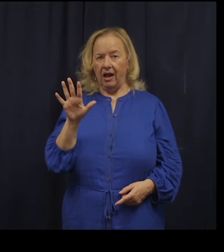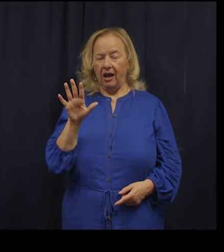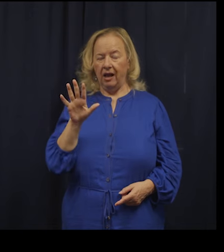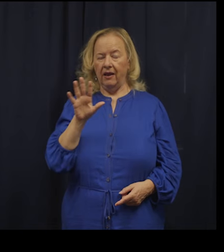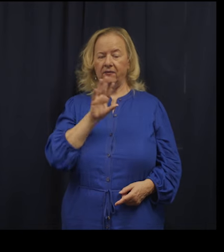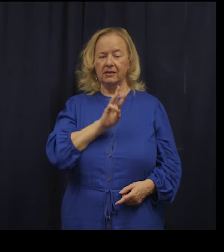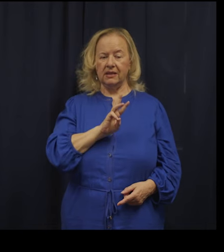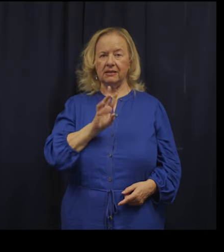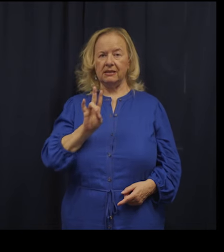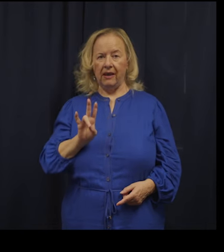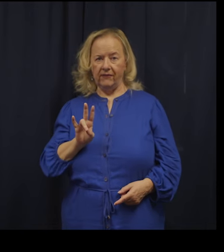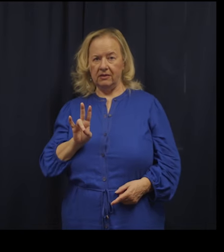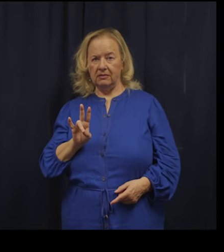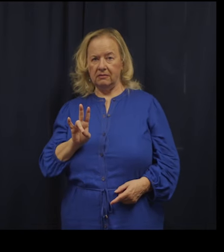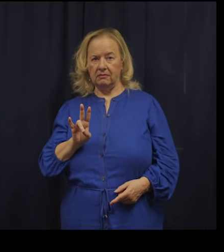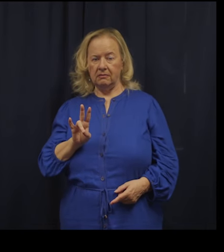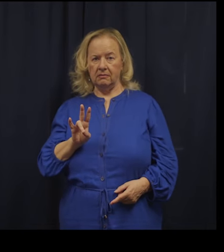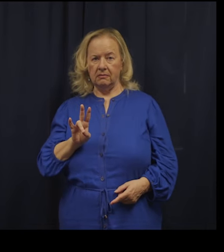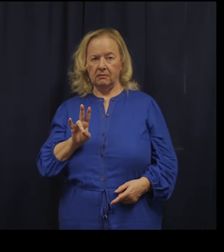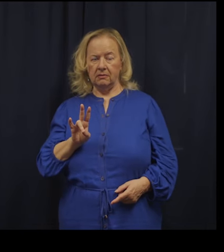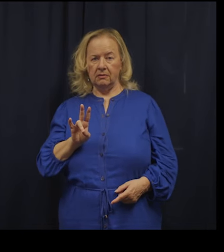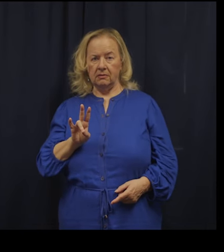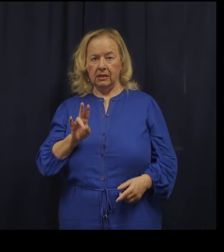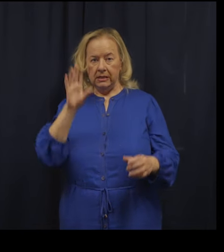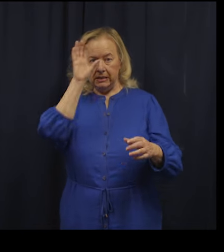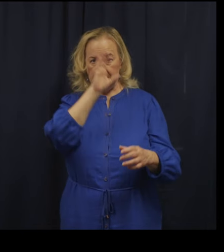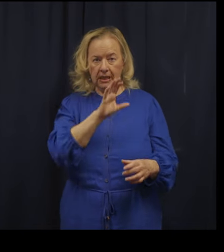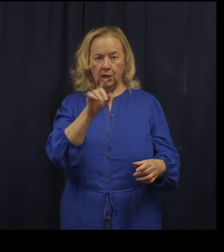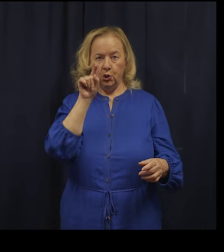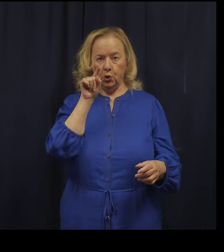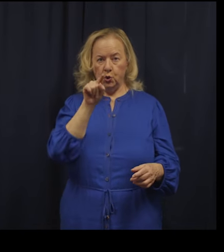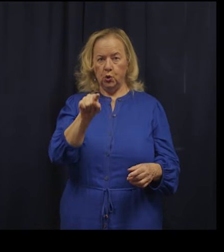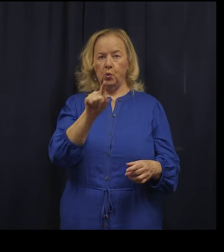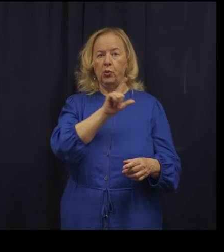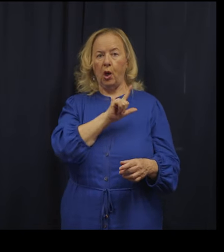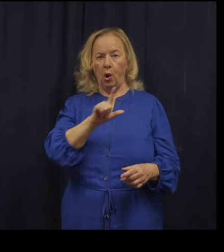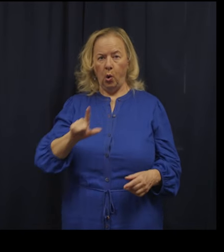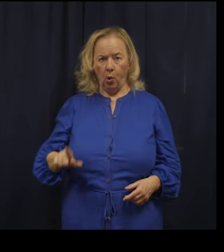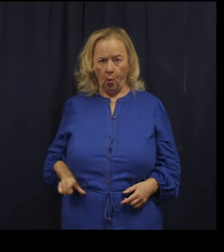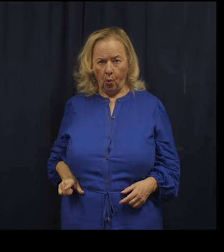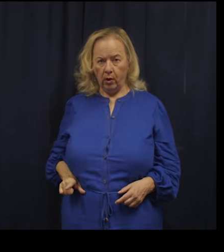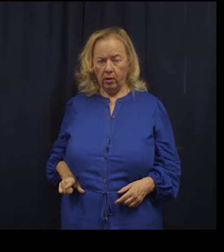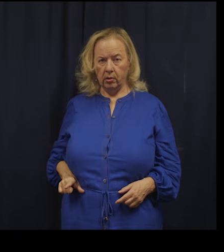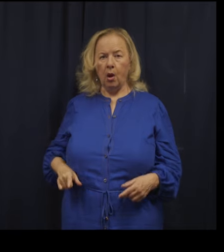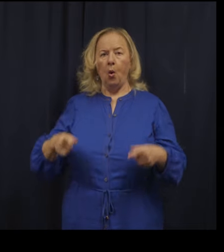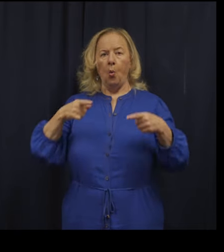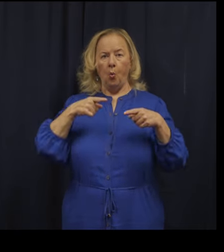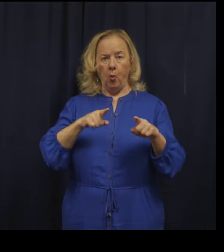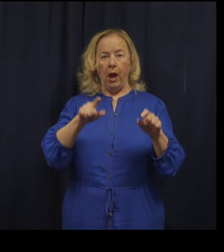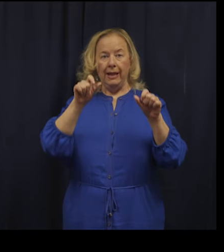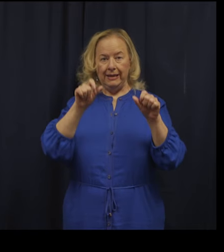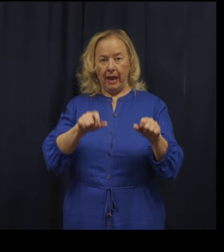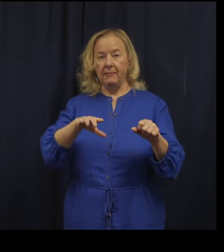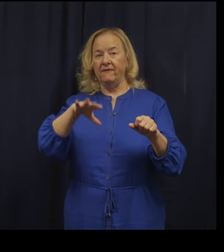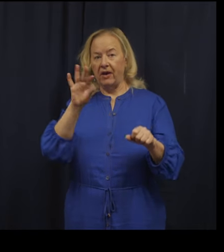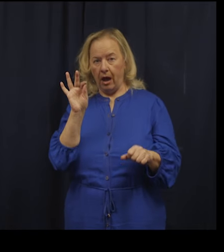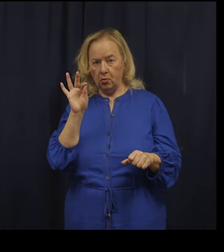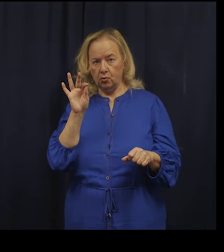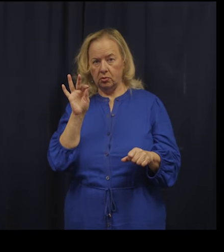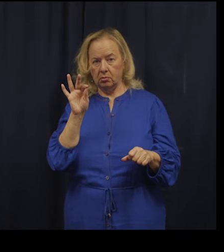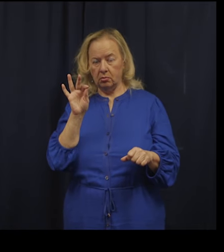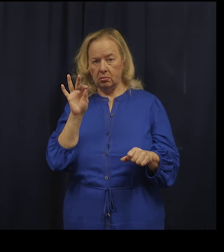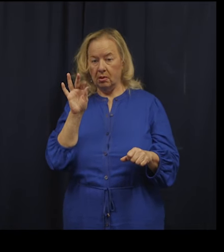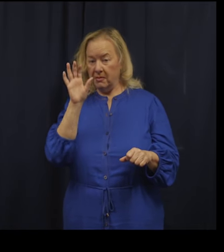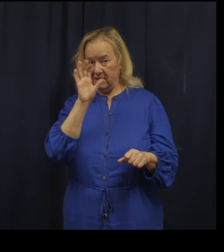55, verse 6 and 7. Seek you the Lord while he may be found.